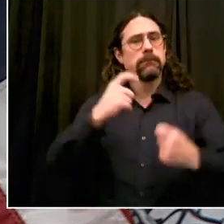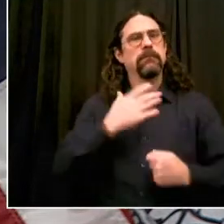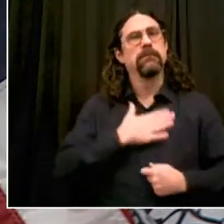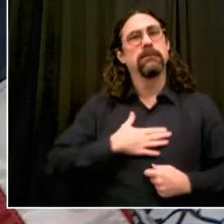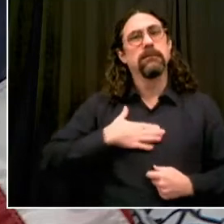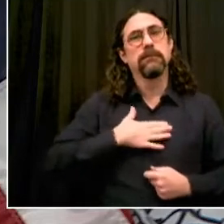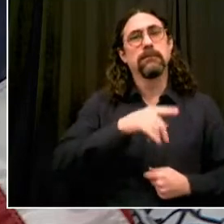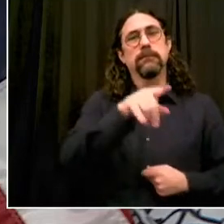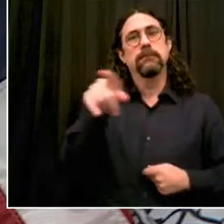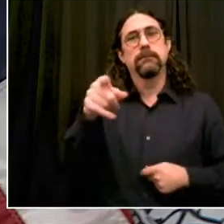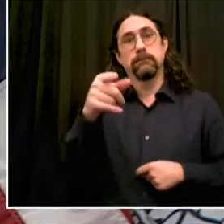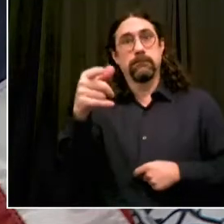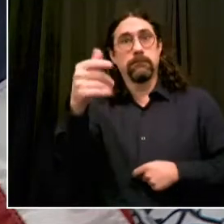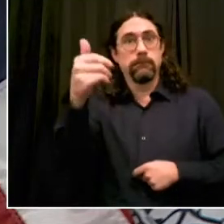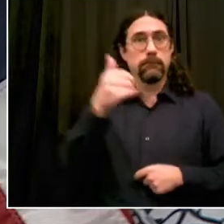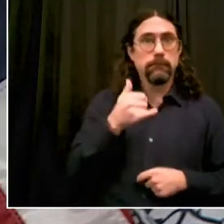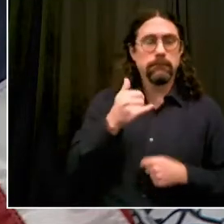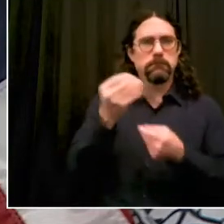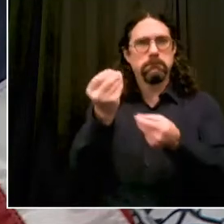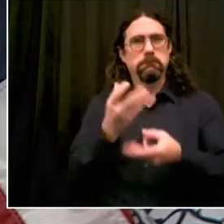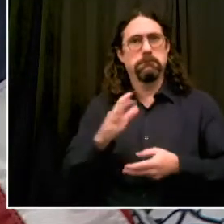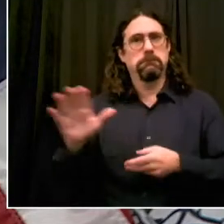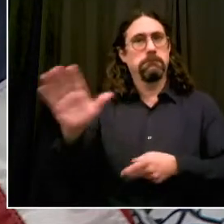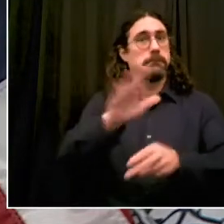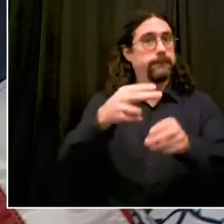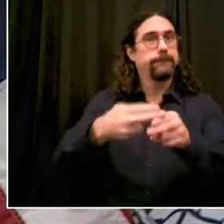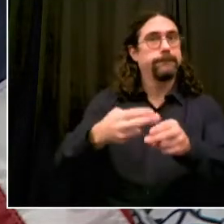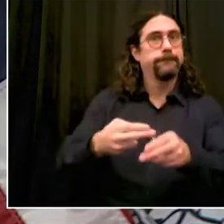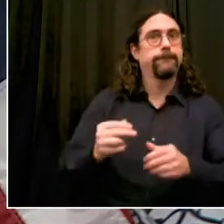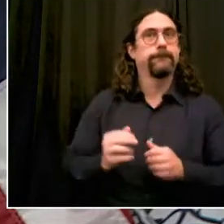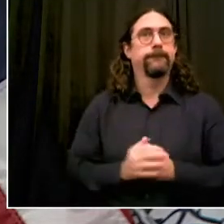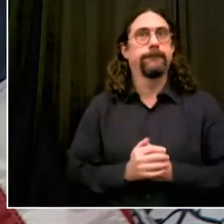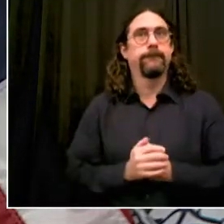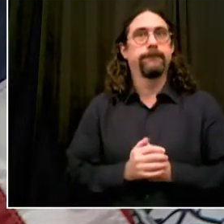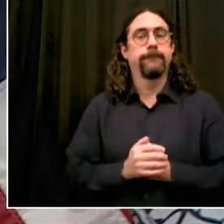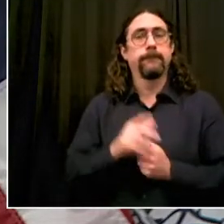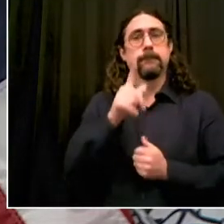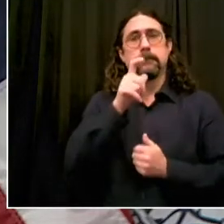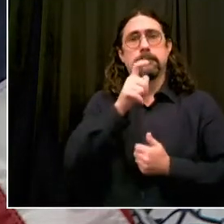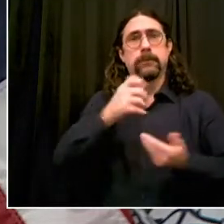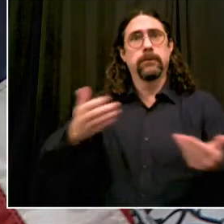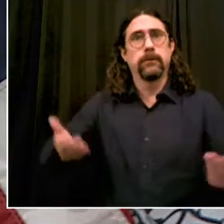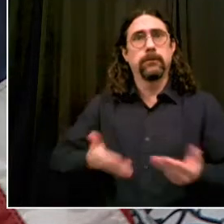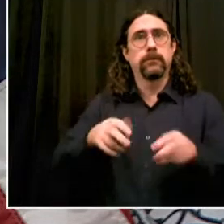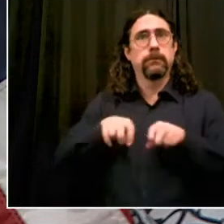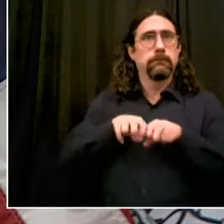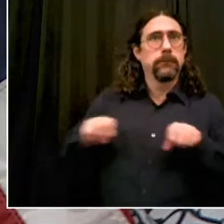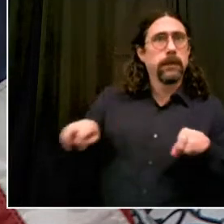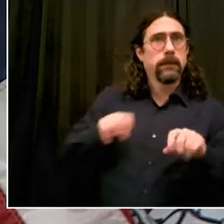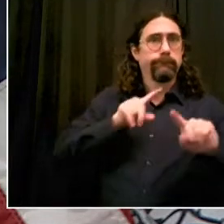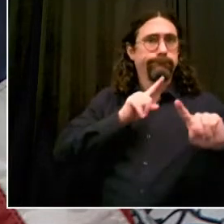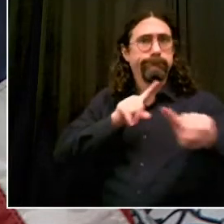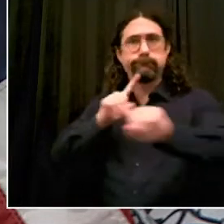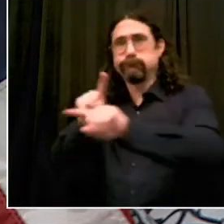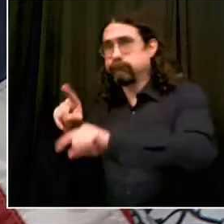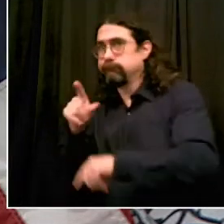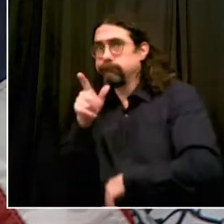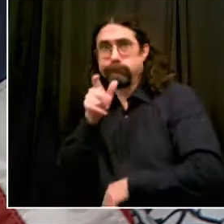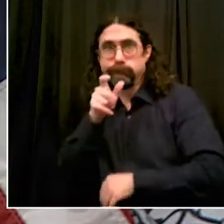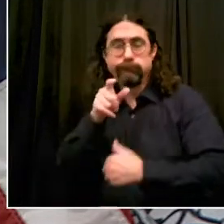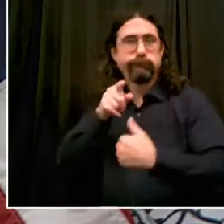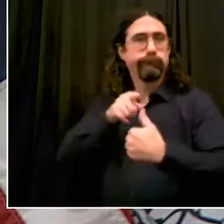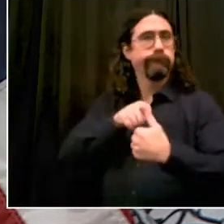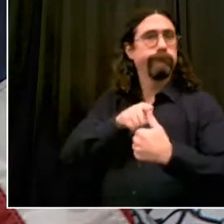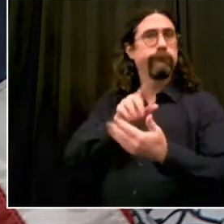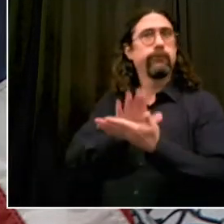all, we'll now begin our Q&A. With us today is Schools Chancellor Richard Carranza, Health Commissioner Dr. Jay Chachki, and Senior Advisor